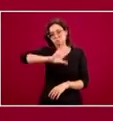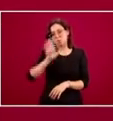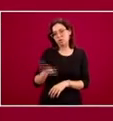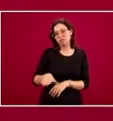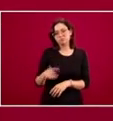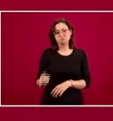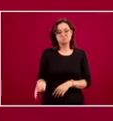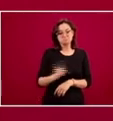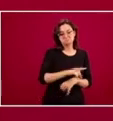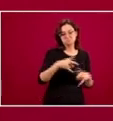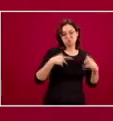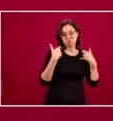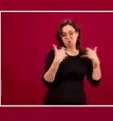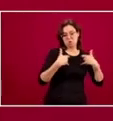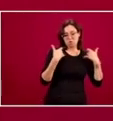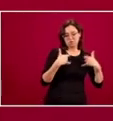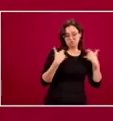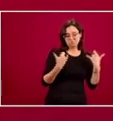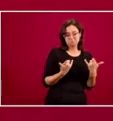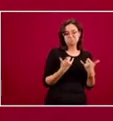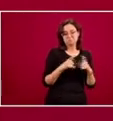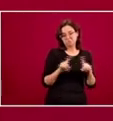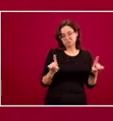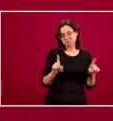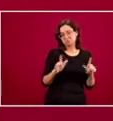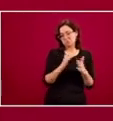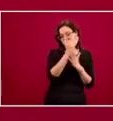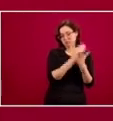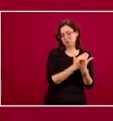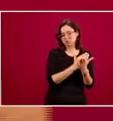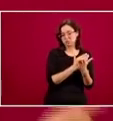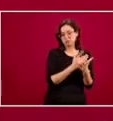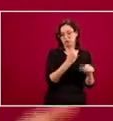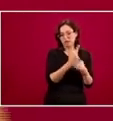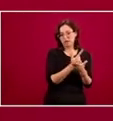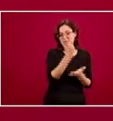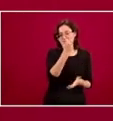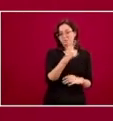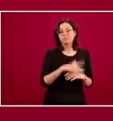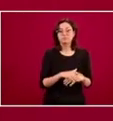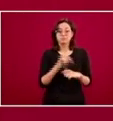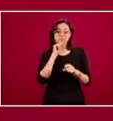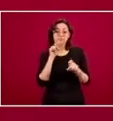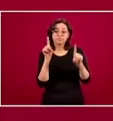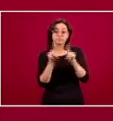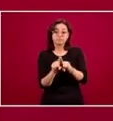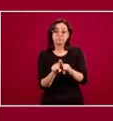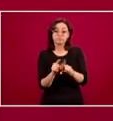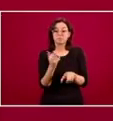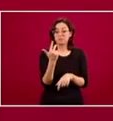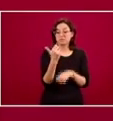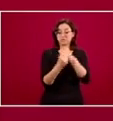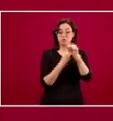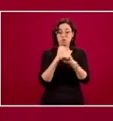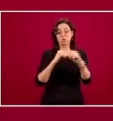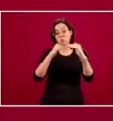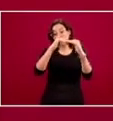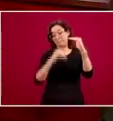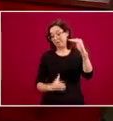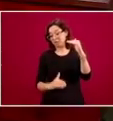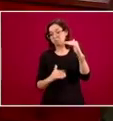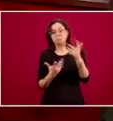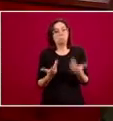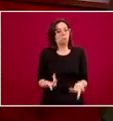dying 2.7 times more than people who are under 60. Especially if we compare